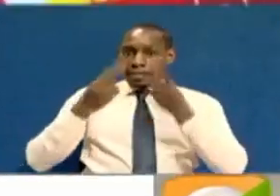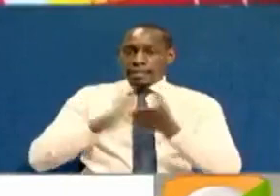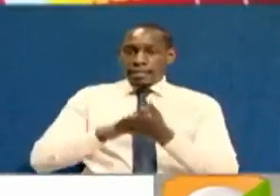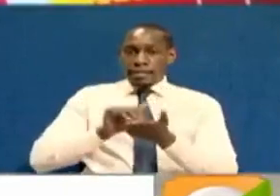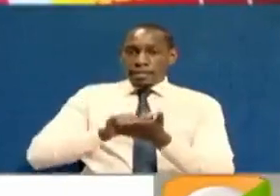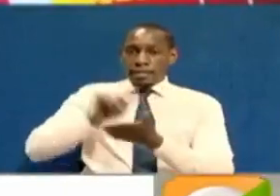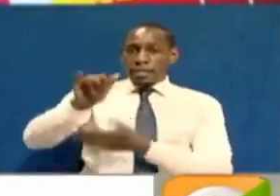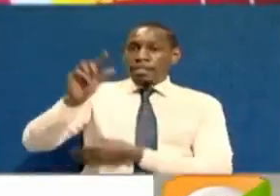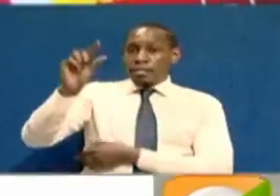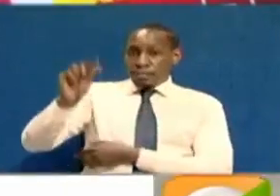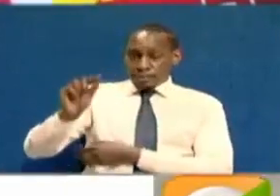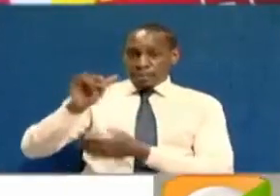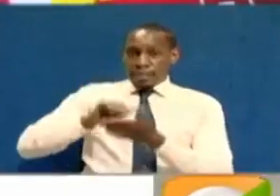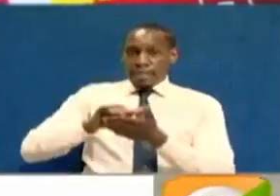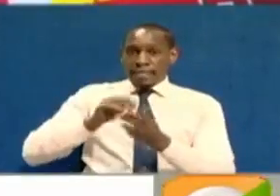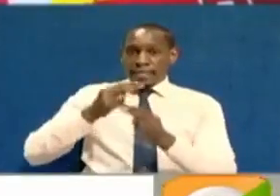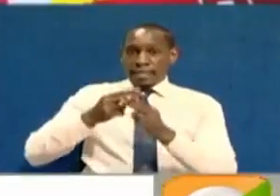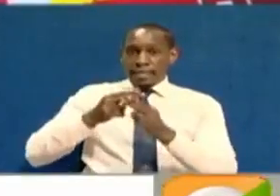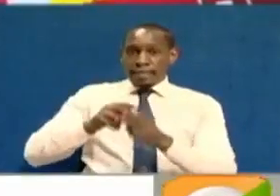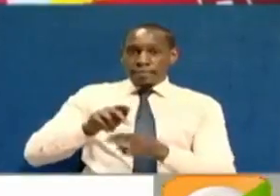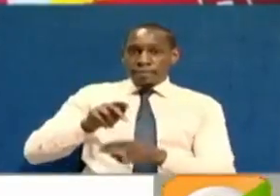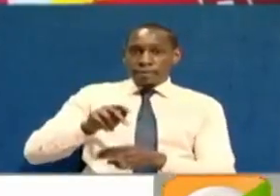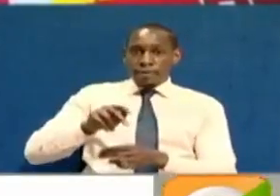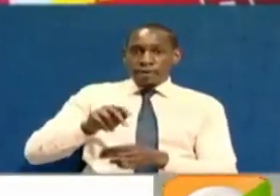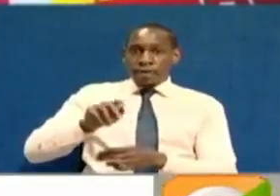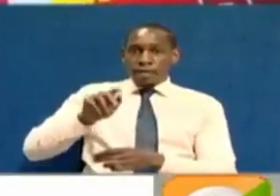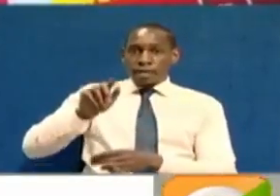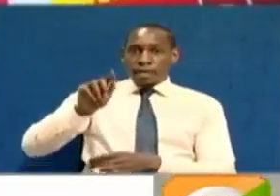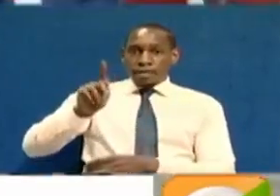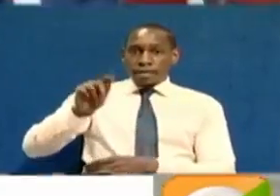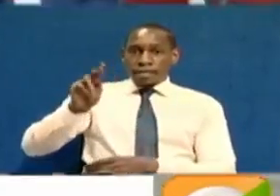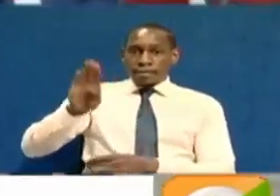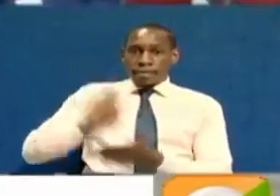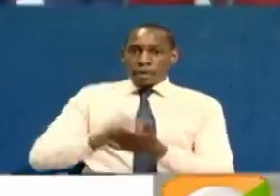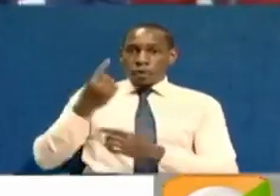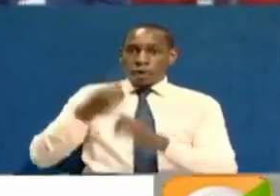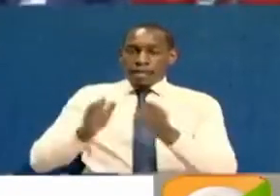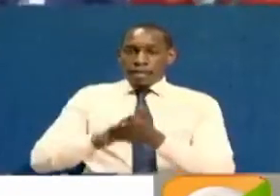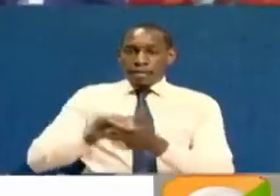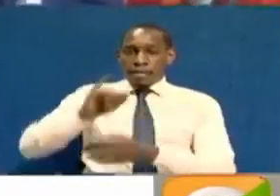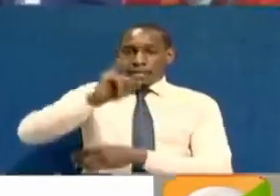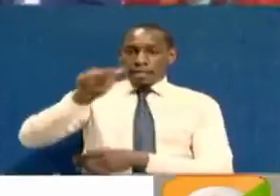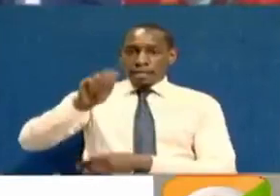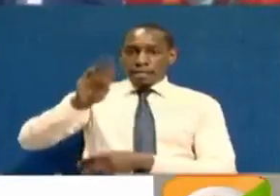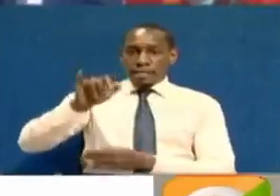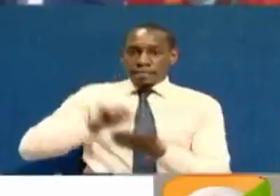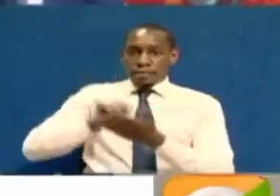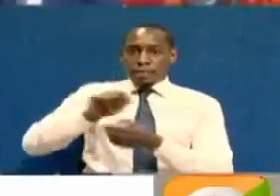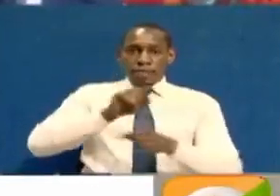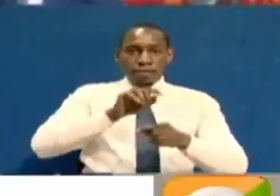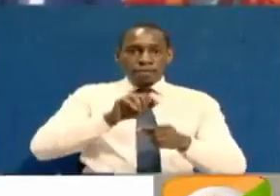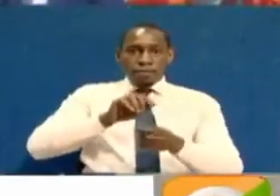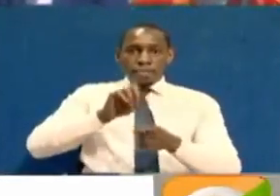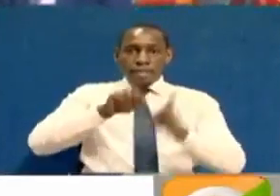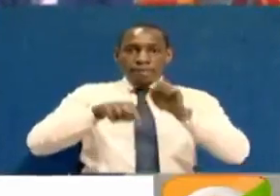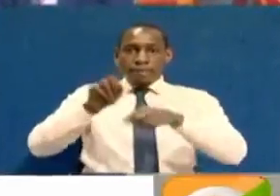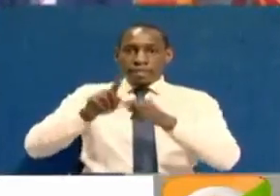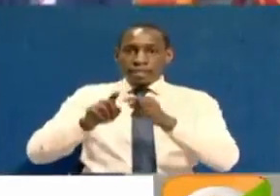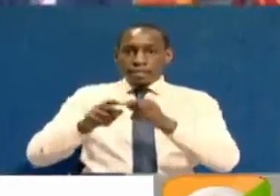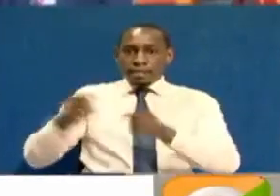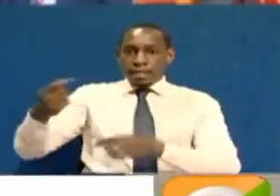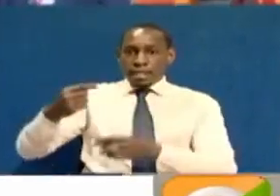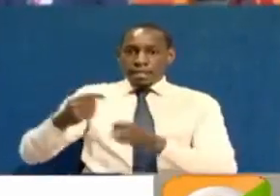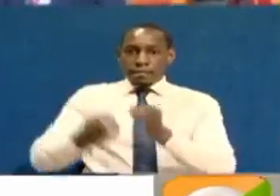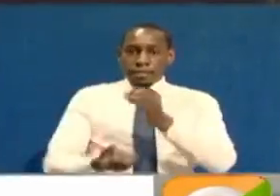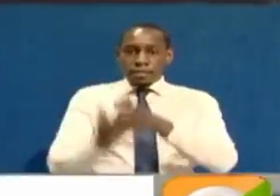low-cost carriers' aircrafts branded by KTB for 1 year. Jambojet has been diversifying its revenue source as aviation takes